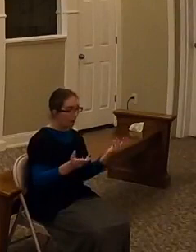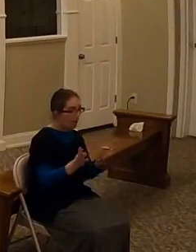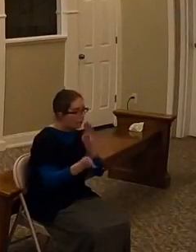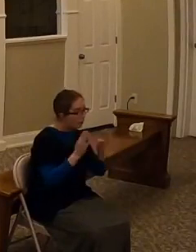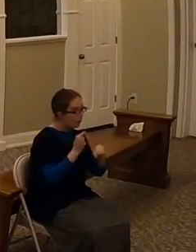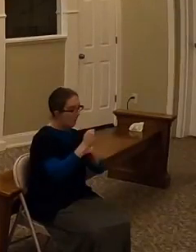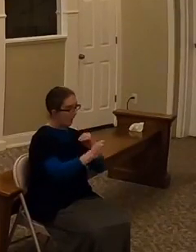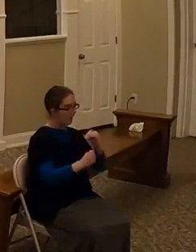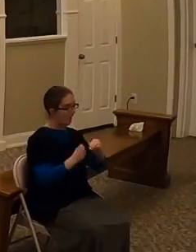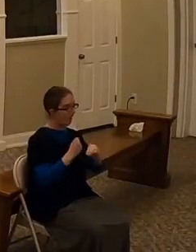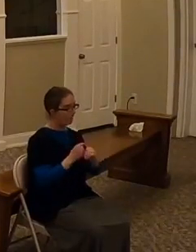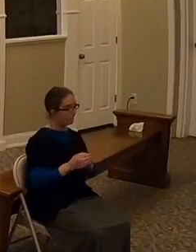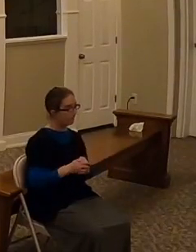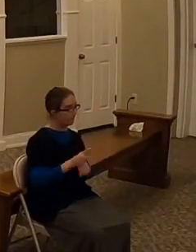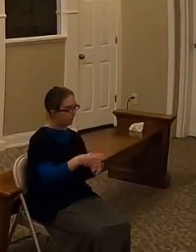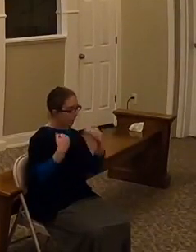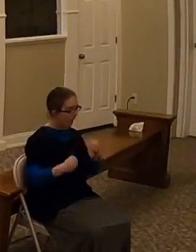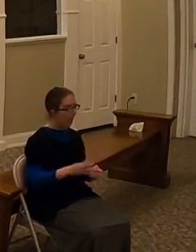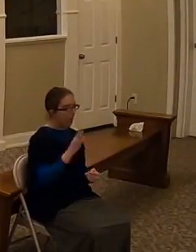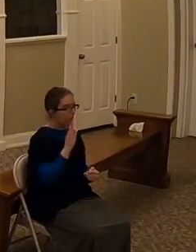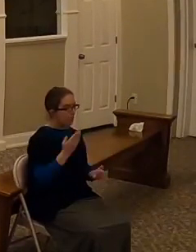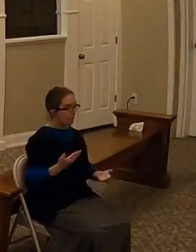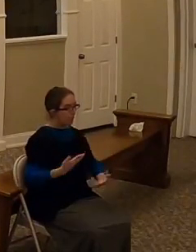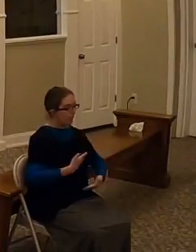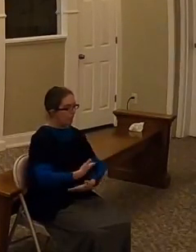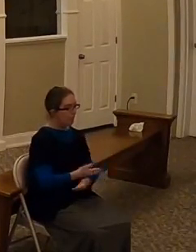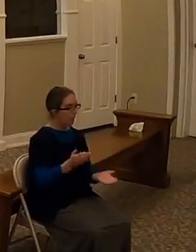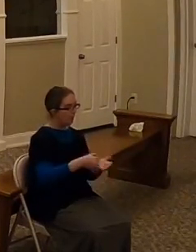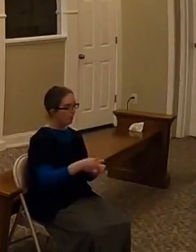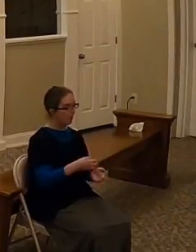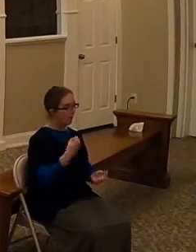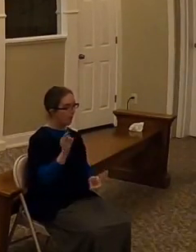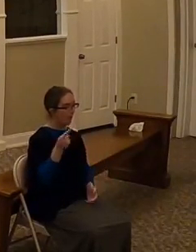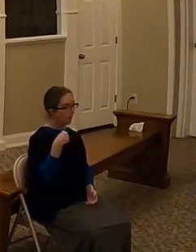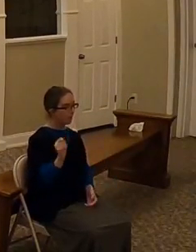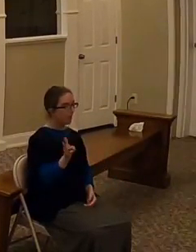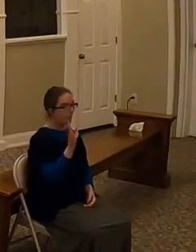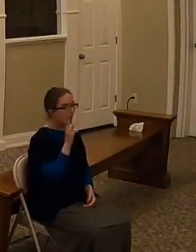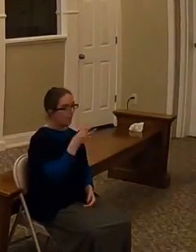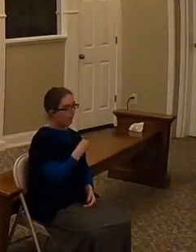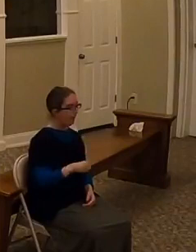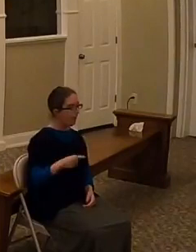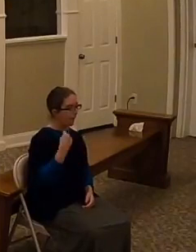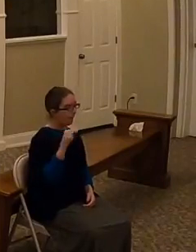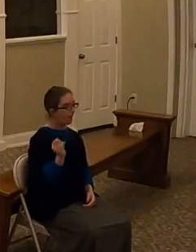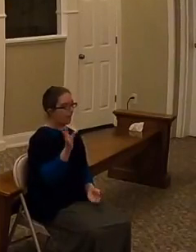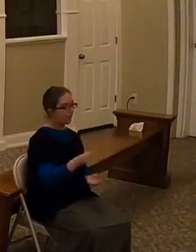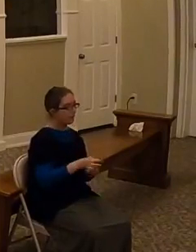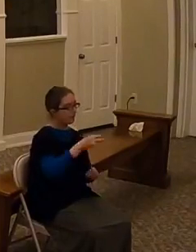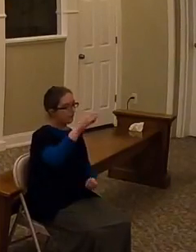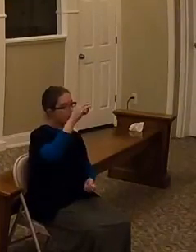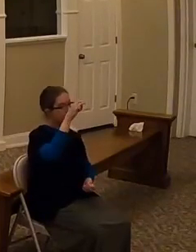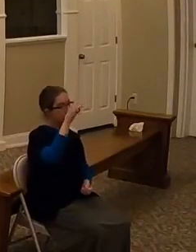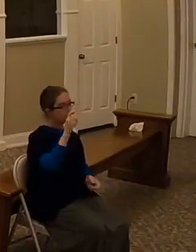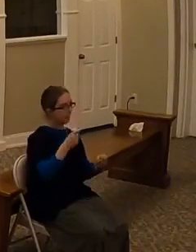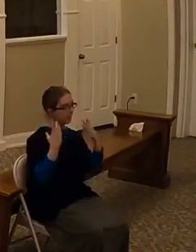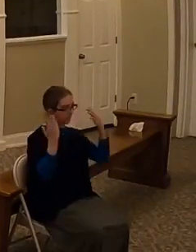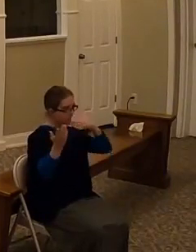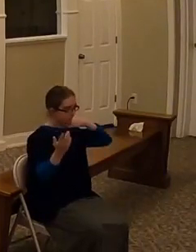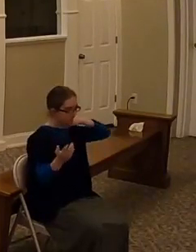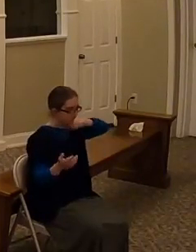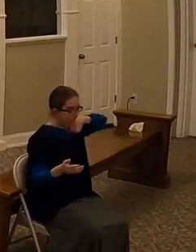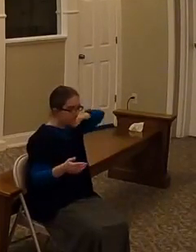talking about? You've got to be born again of the water and of the Spirit.